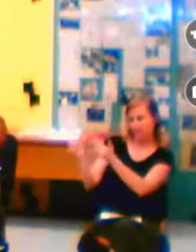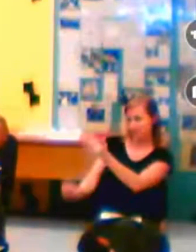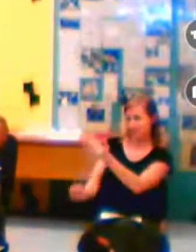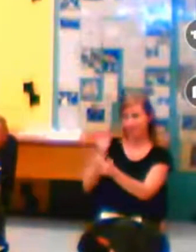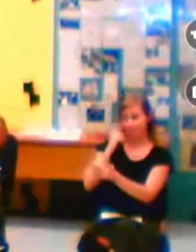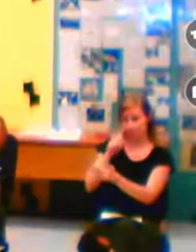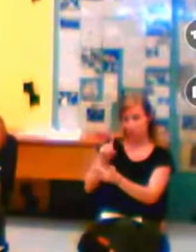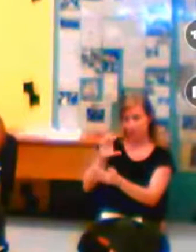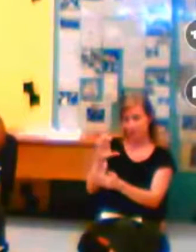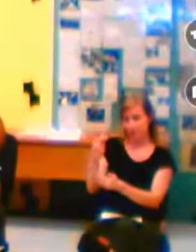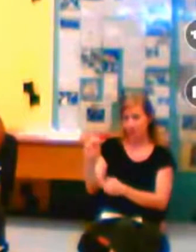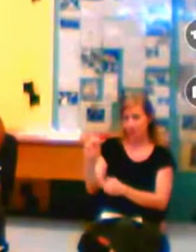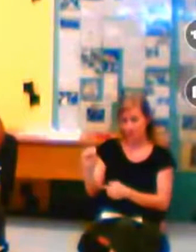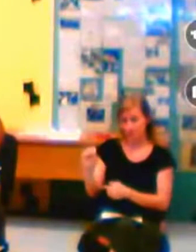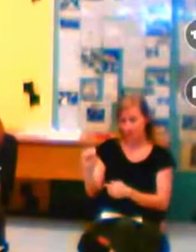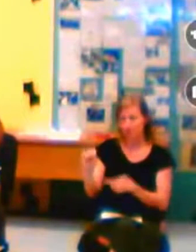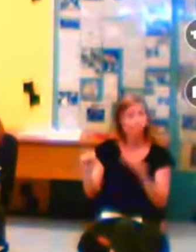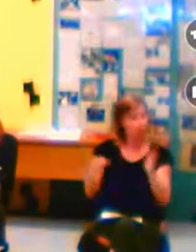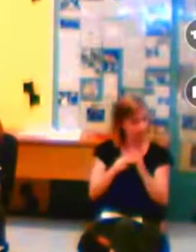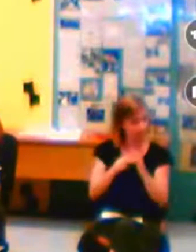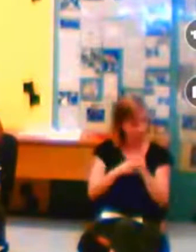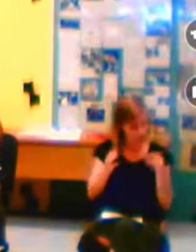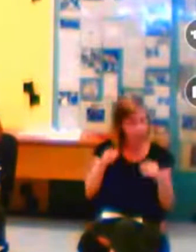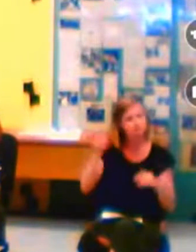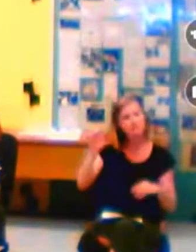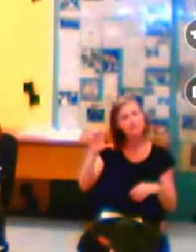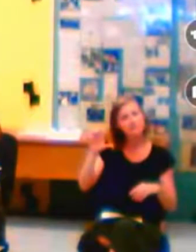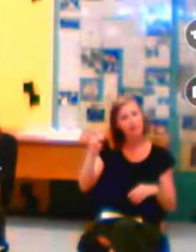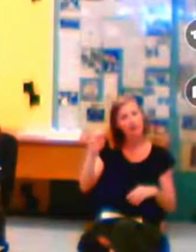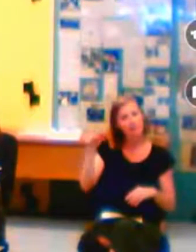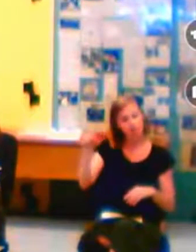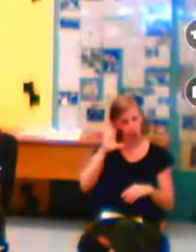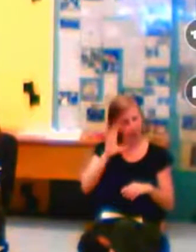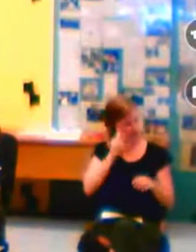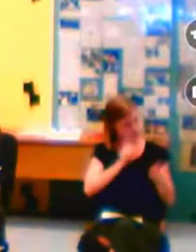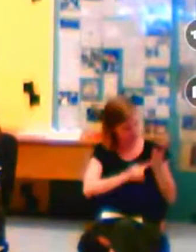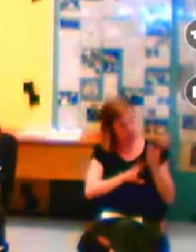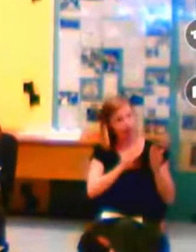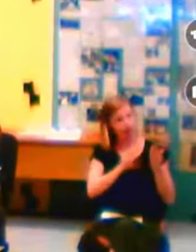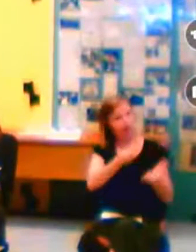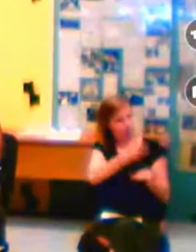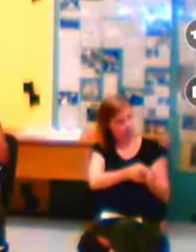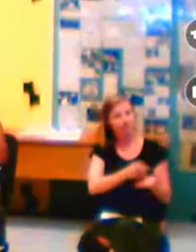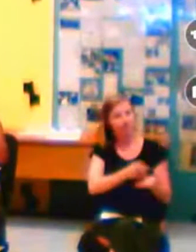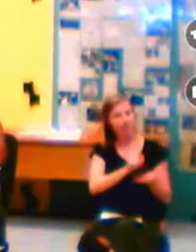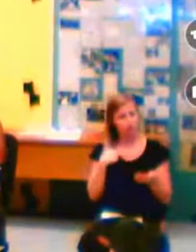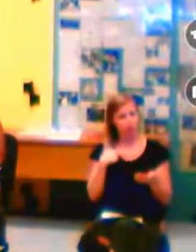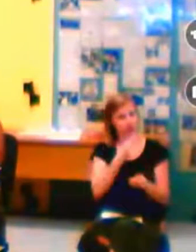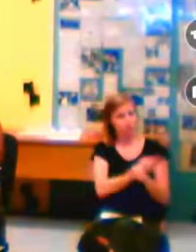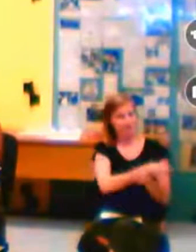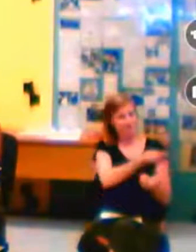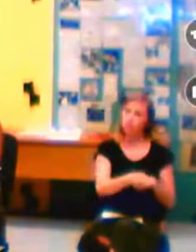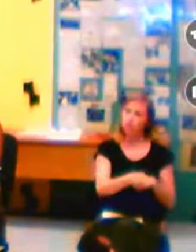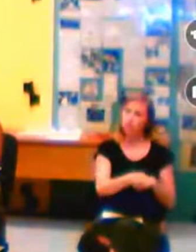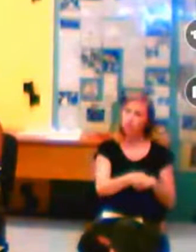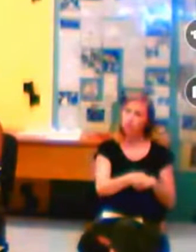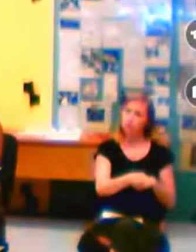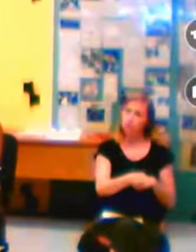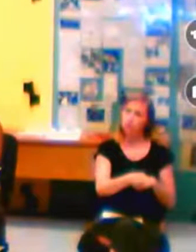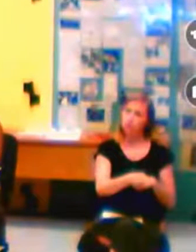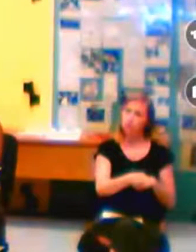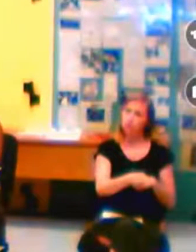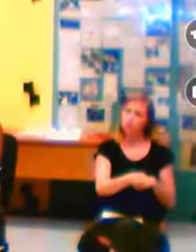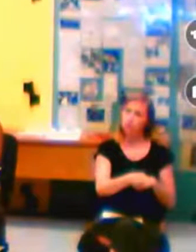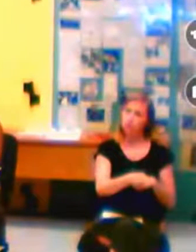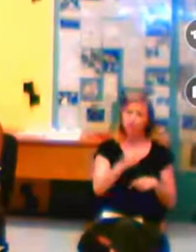for a waiver from CMS, we would need to comply with waiver requirements by CMS.